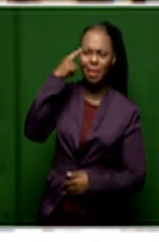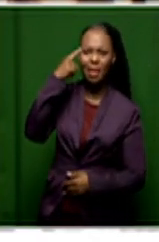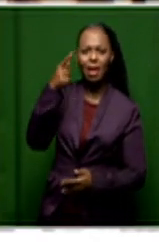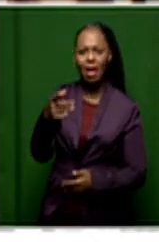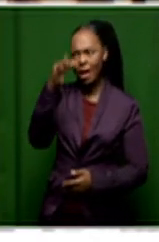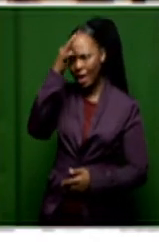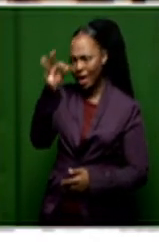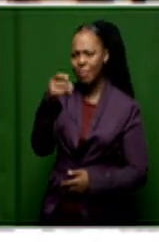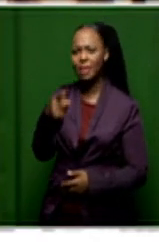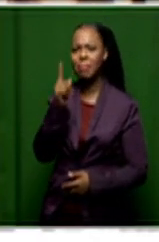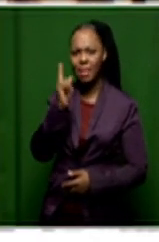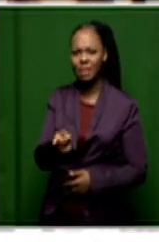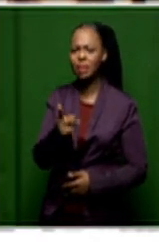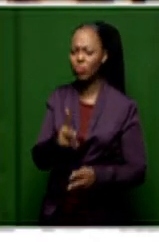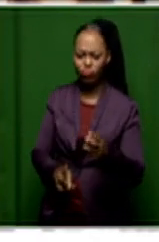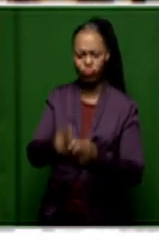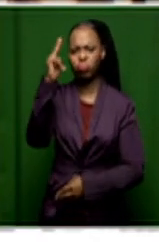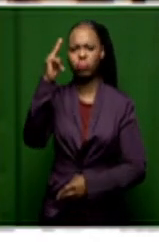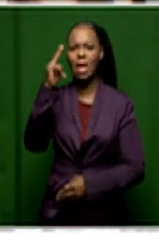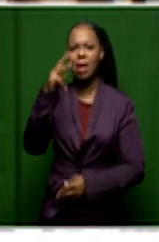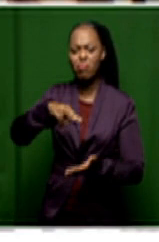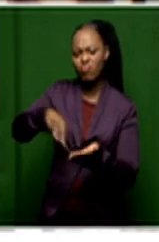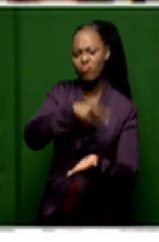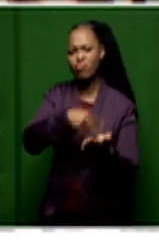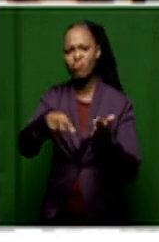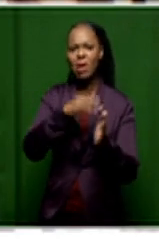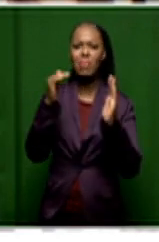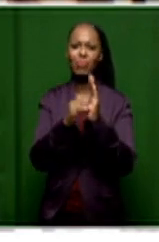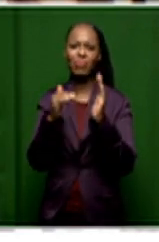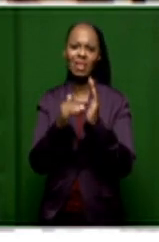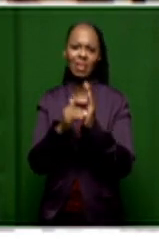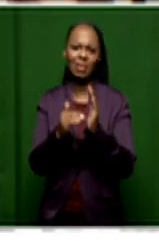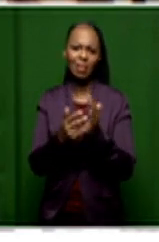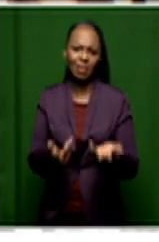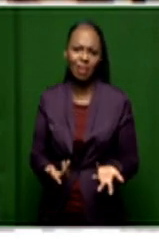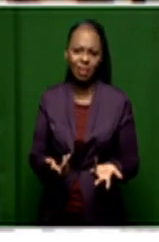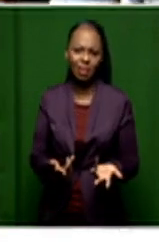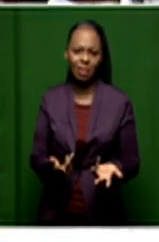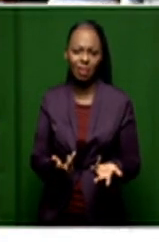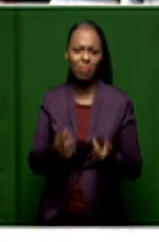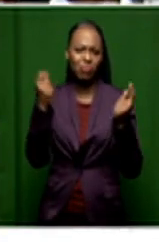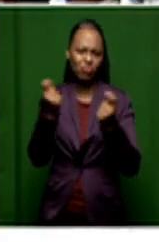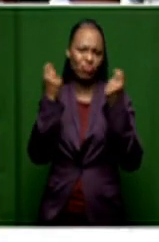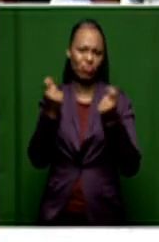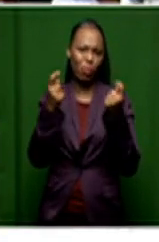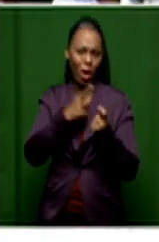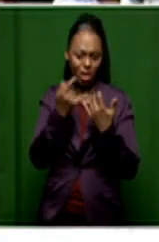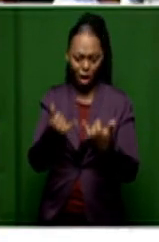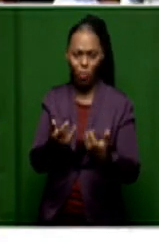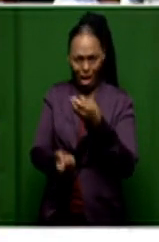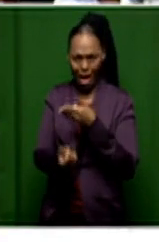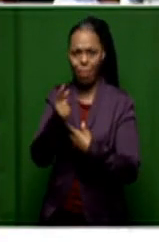rage parties, which are at the core of the spread of the virus right now? And then, Azar, just looking at